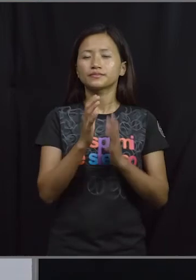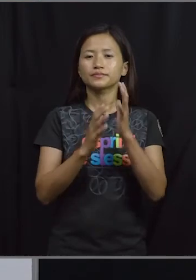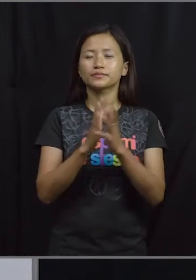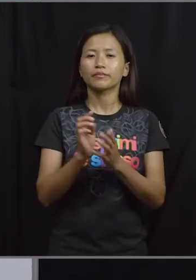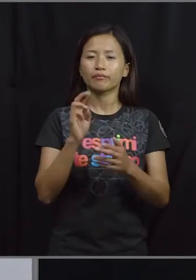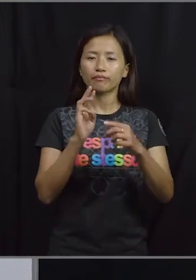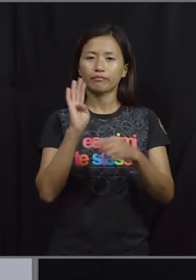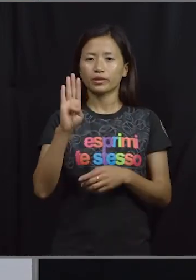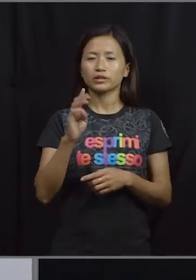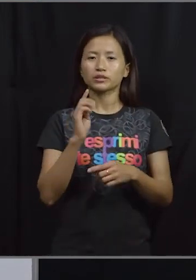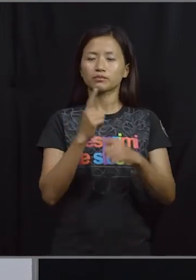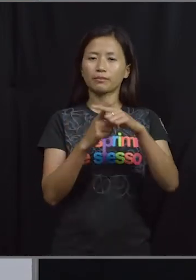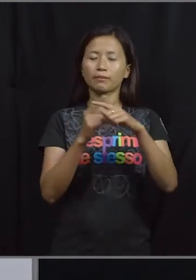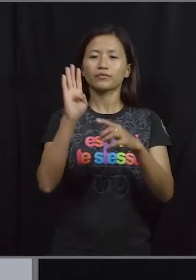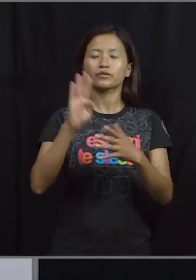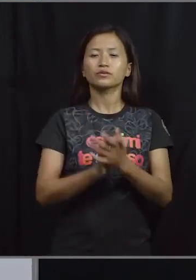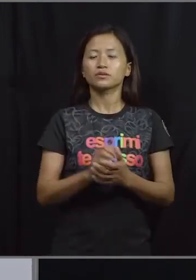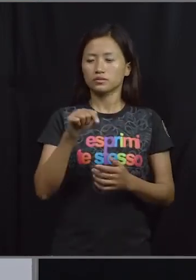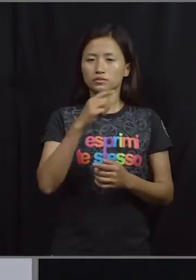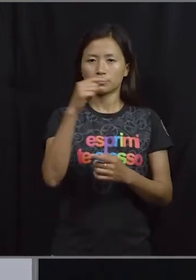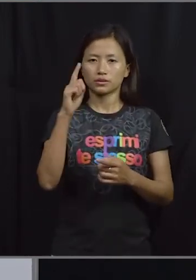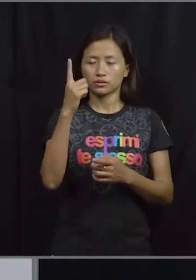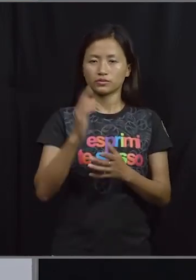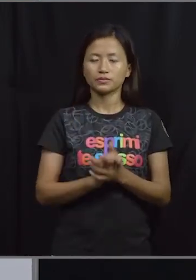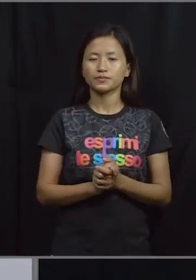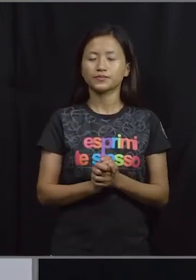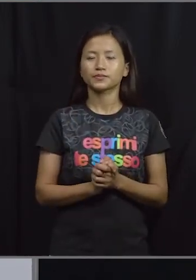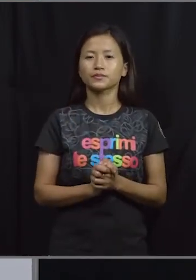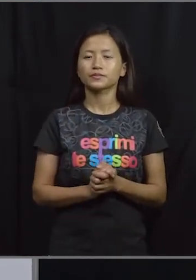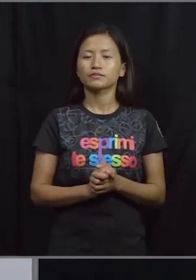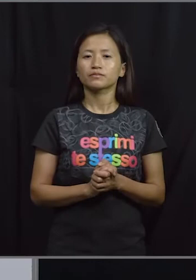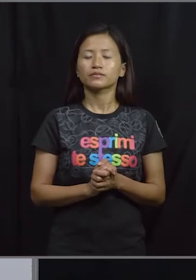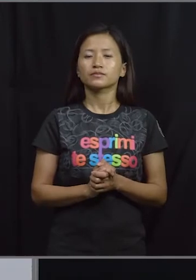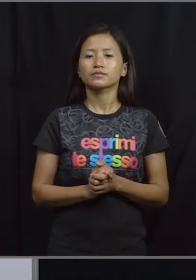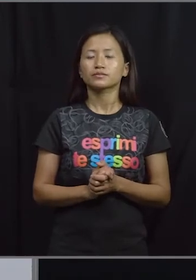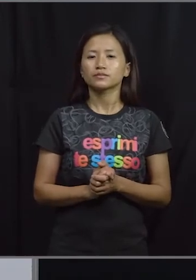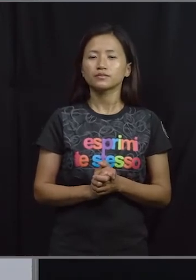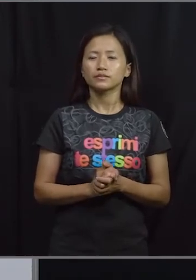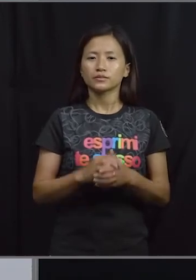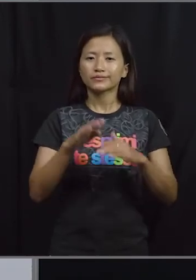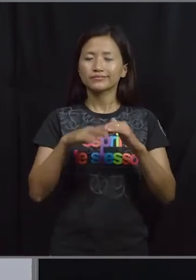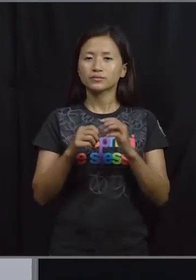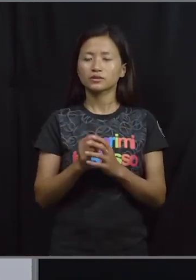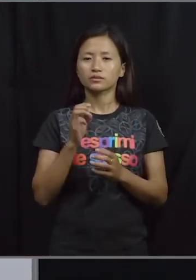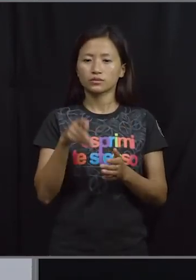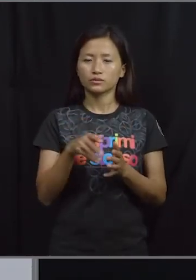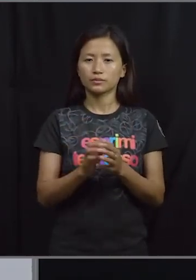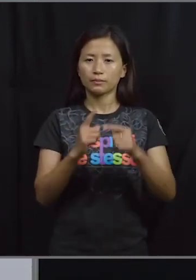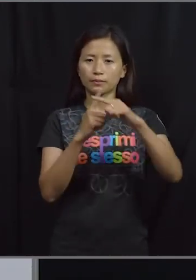it will be -4. If it is 1 here, for example, or -1, then it will be